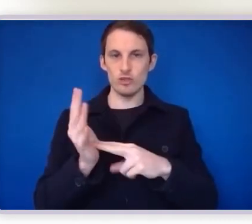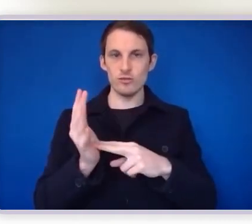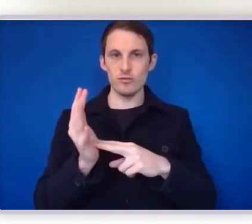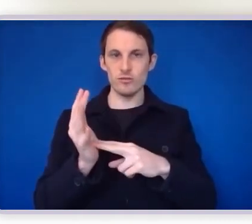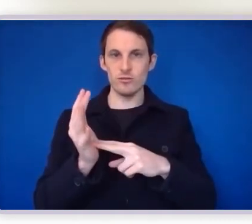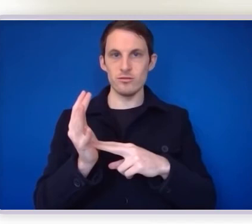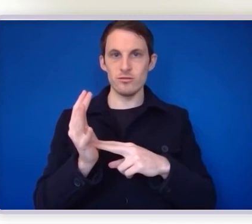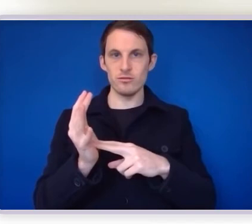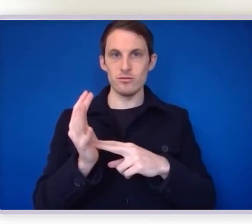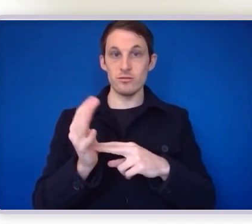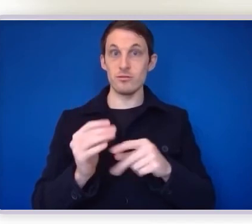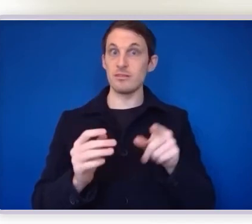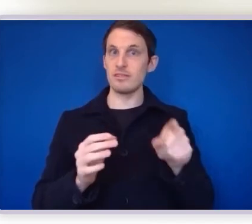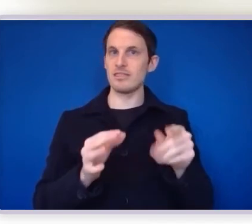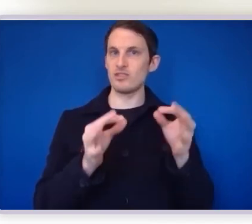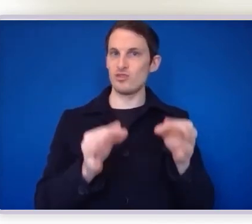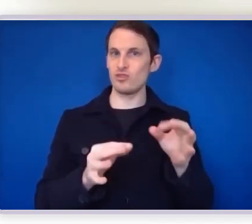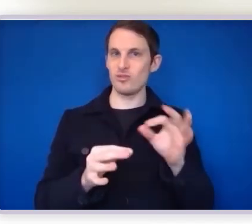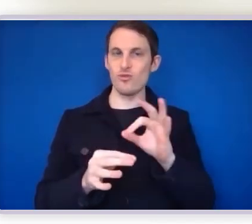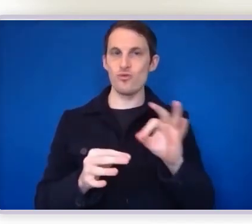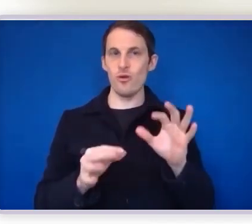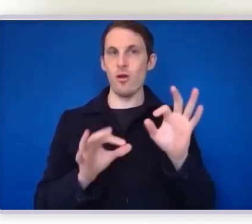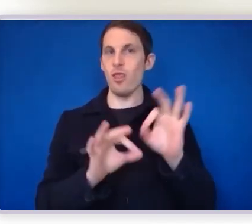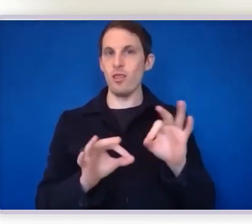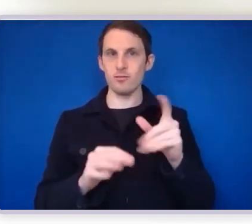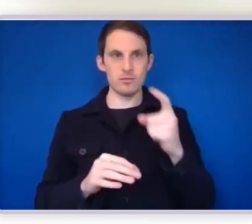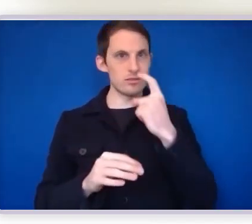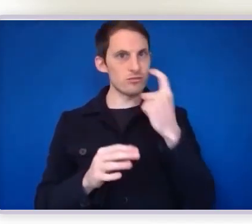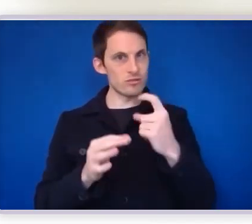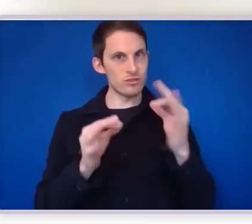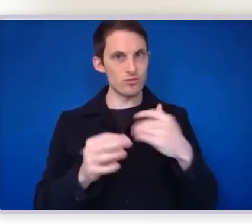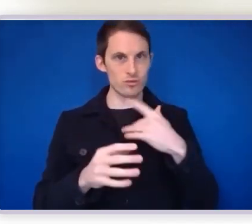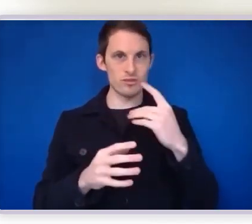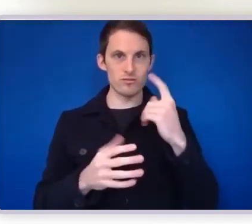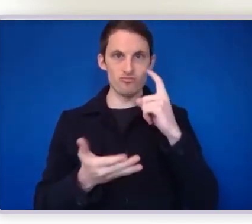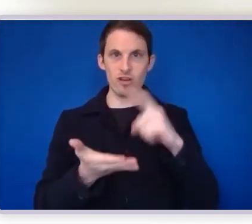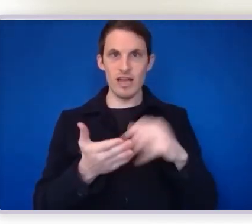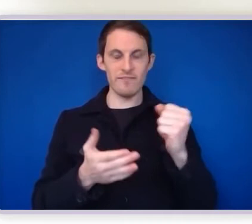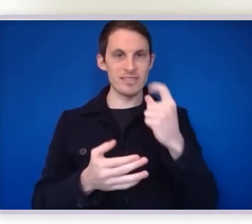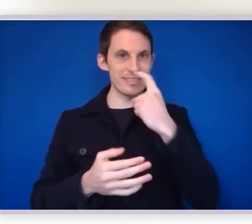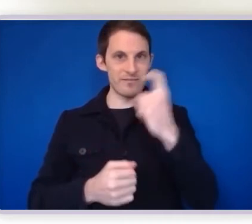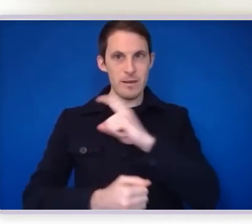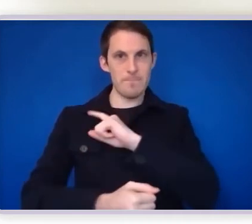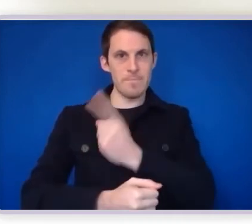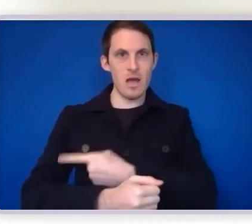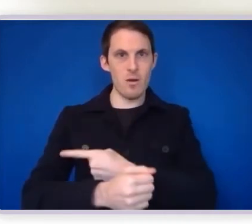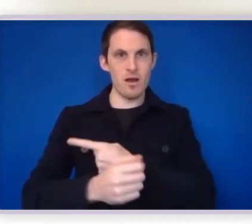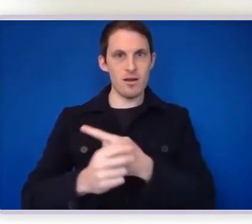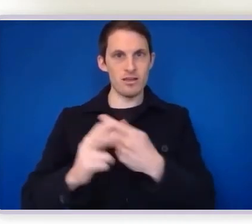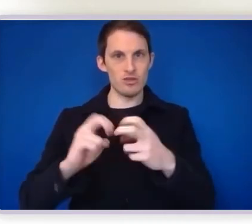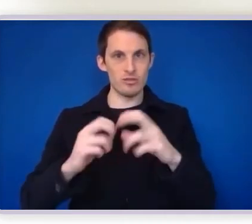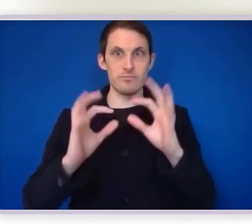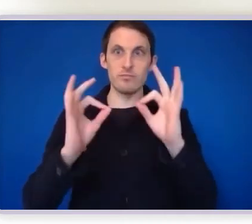that there are significant power issues and power imbalance issues when someone wants to